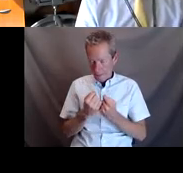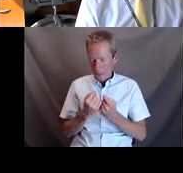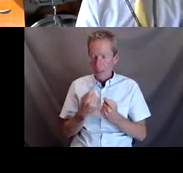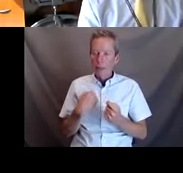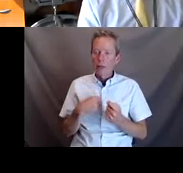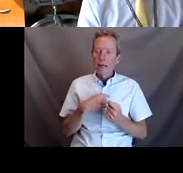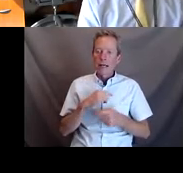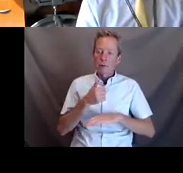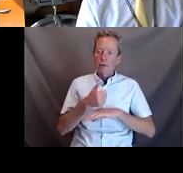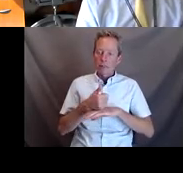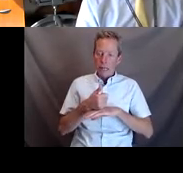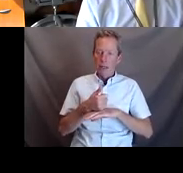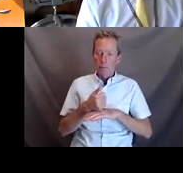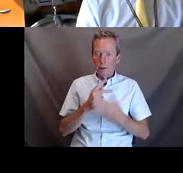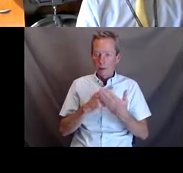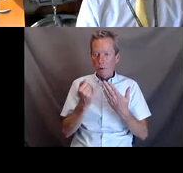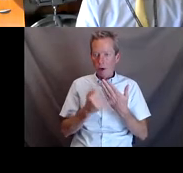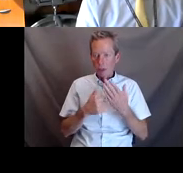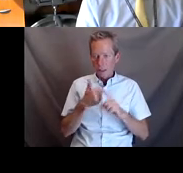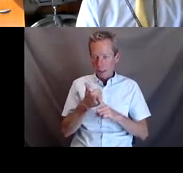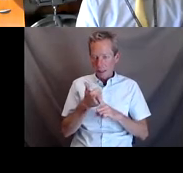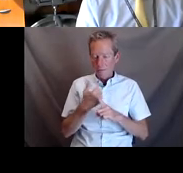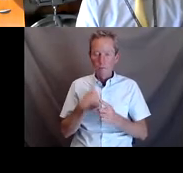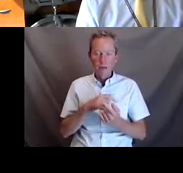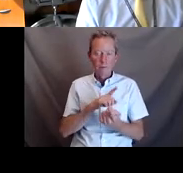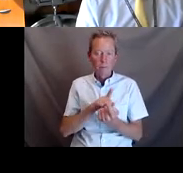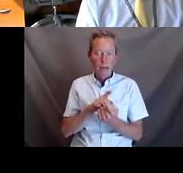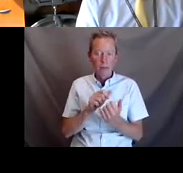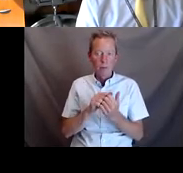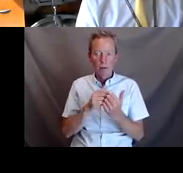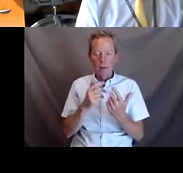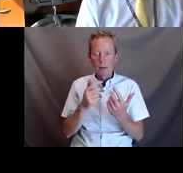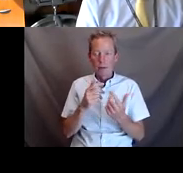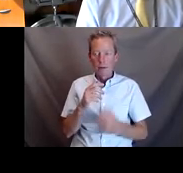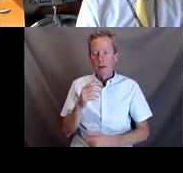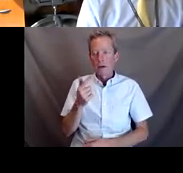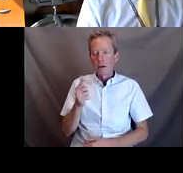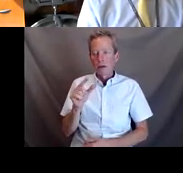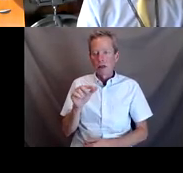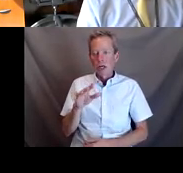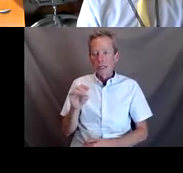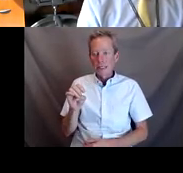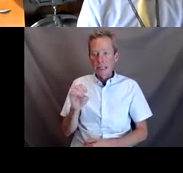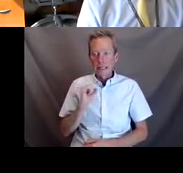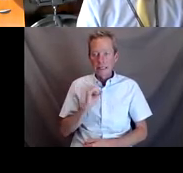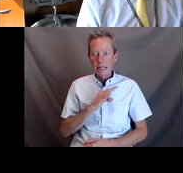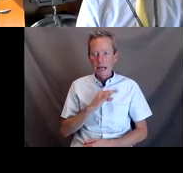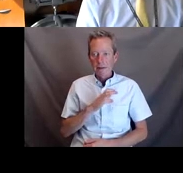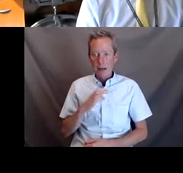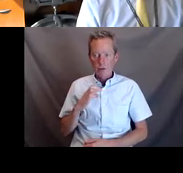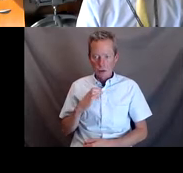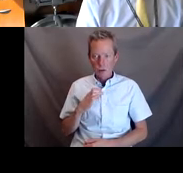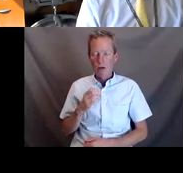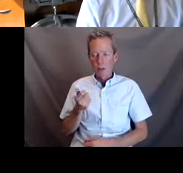the course for the CPM project, we've met with the Genesee Staff Council on a couple of occasions.